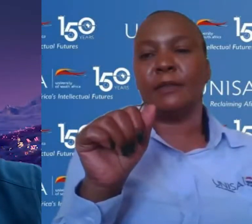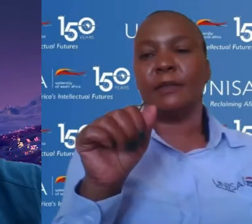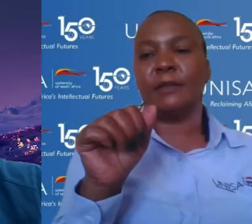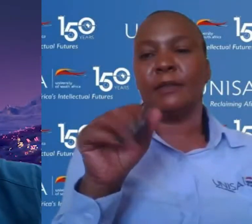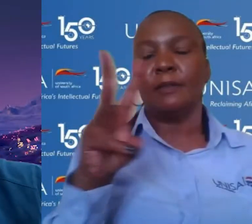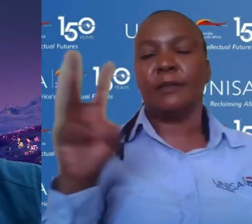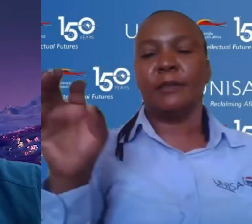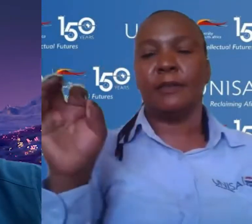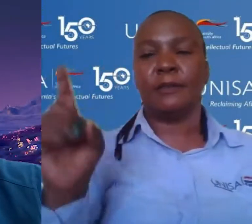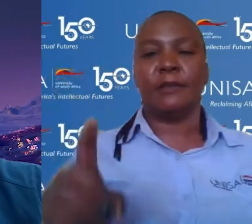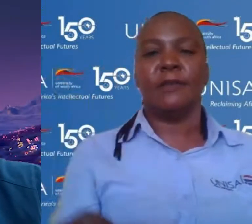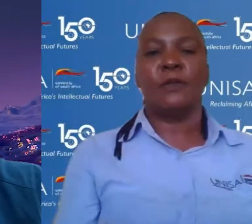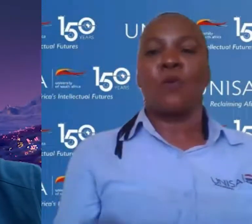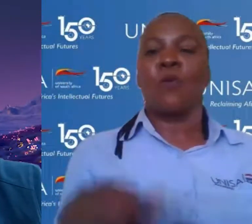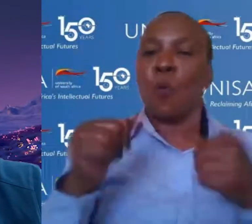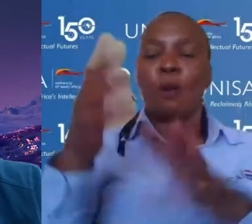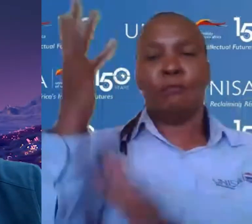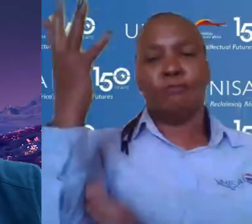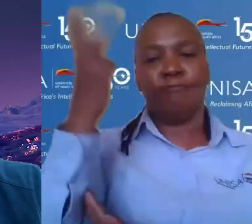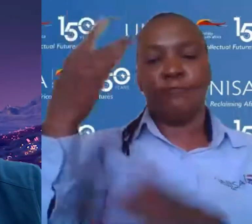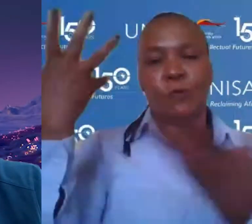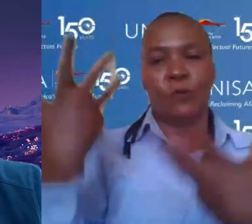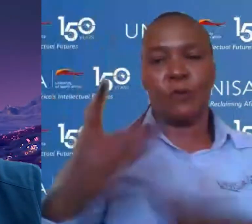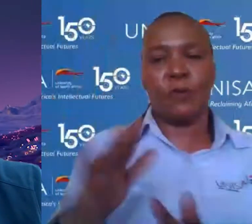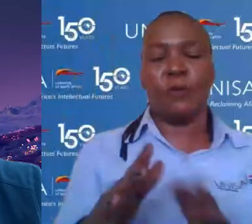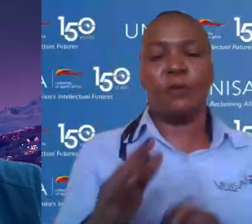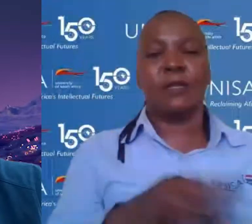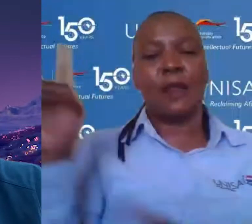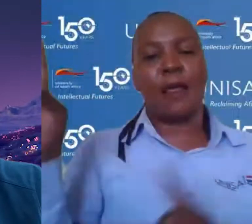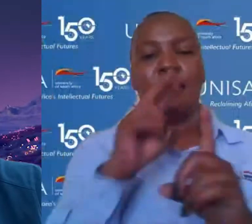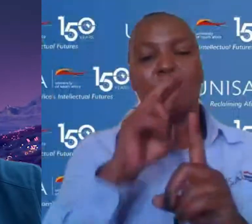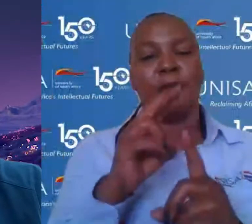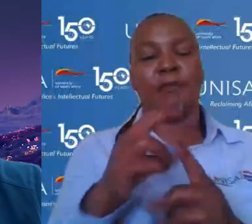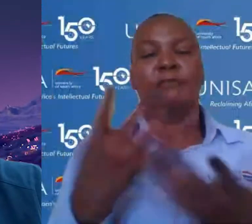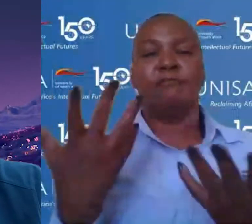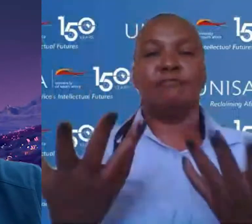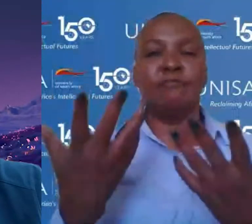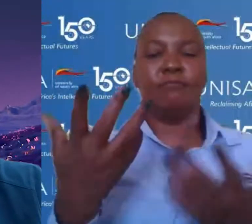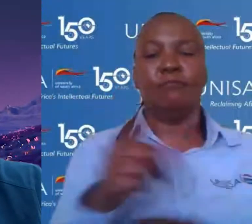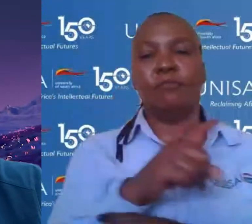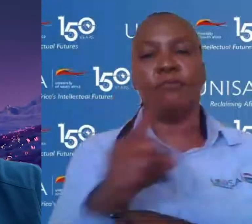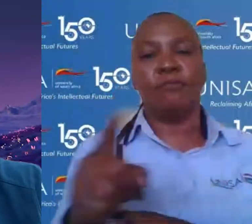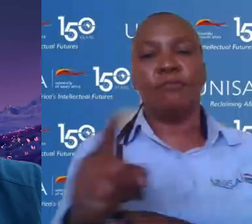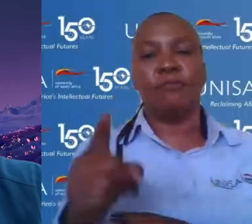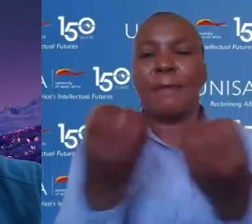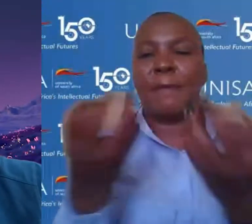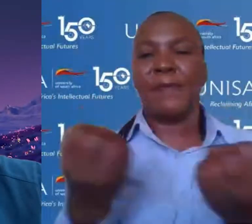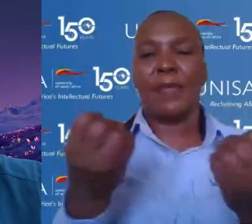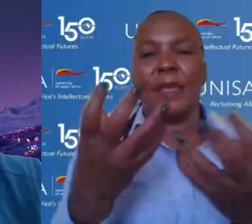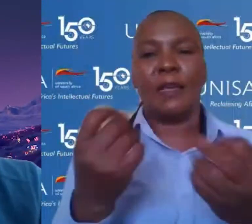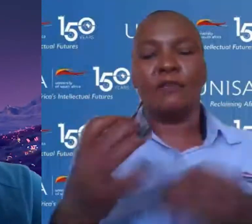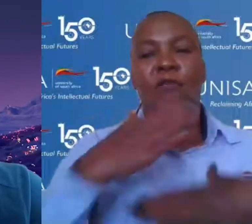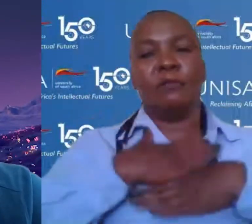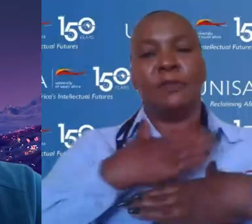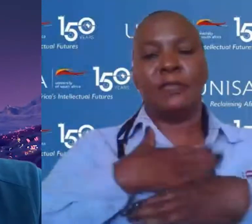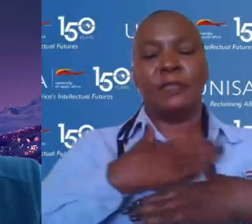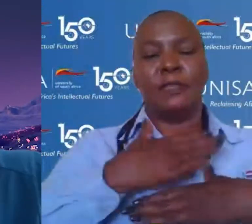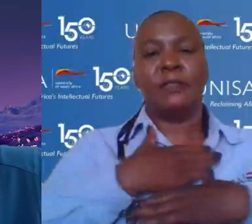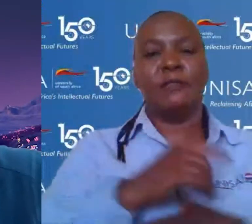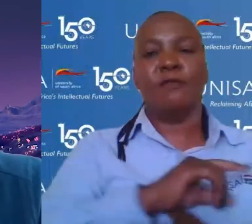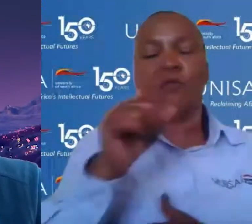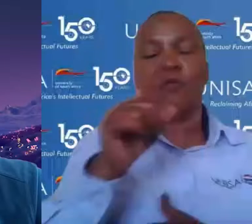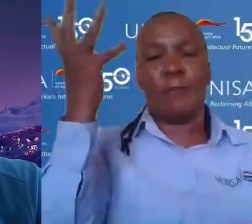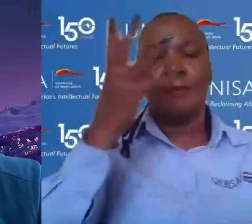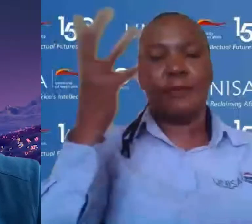and I see that there is a lot of appreciation for your presentation. All